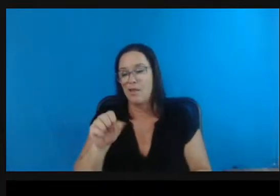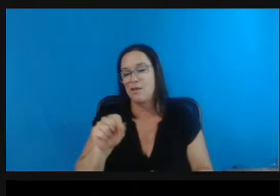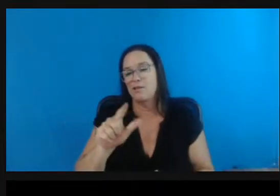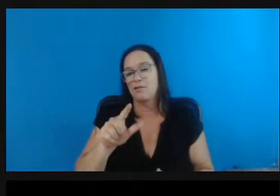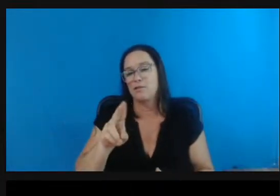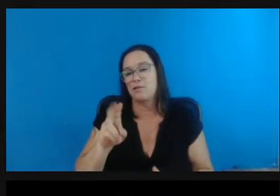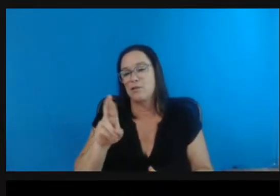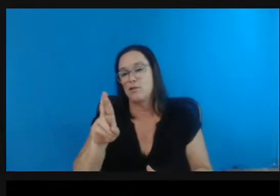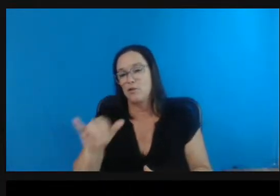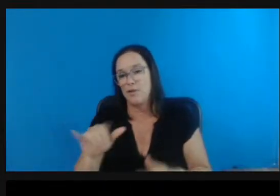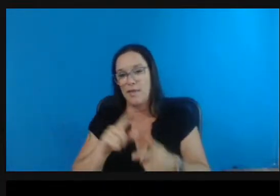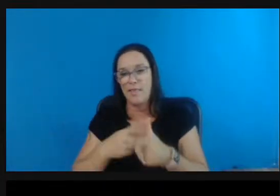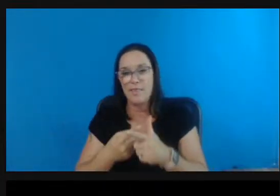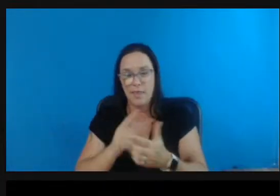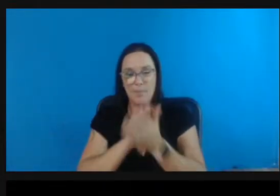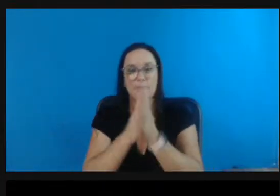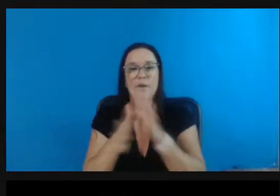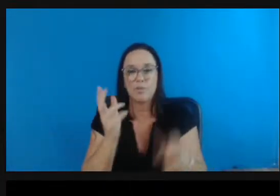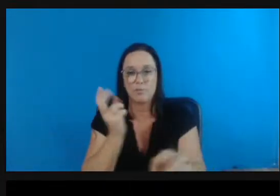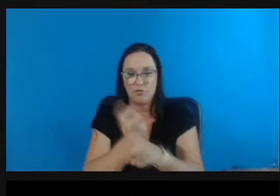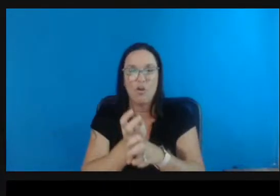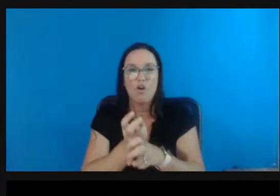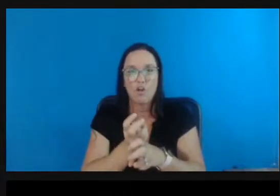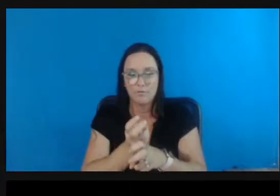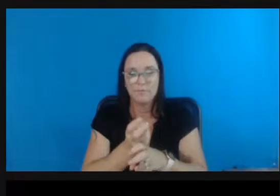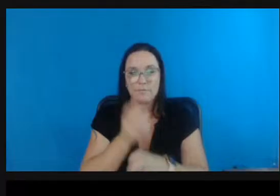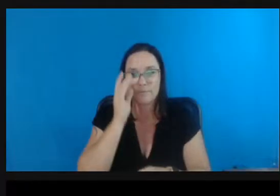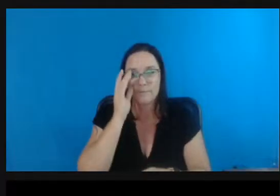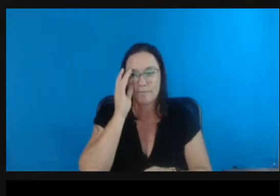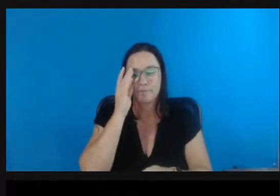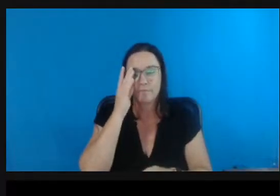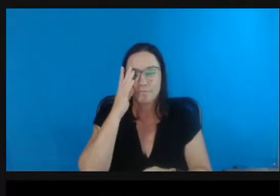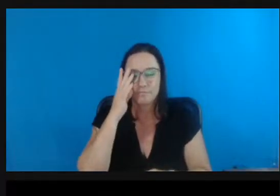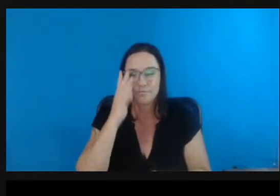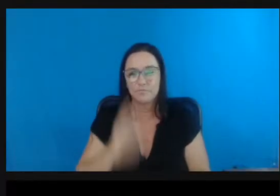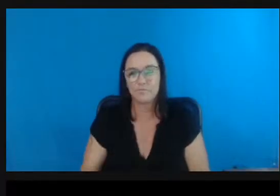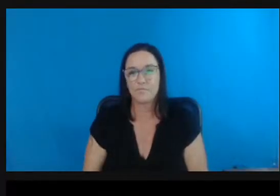finally hardens and solidifies.